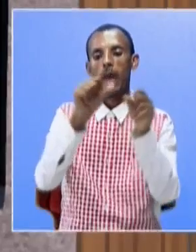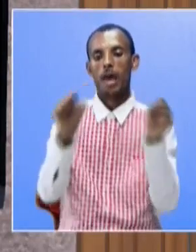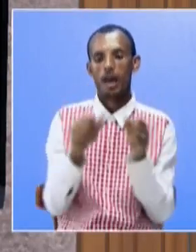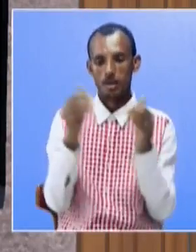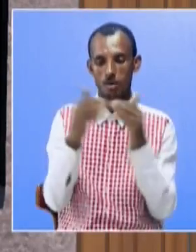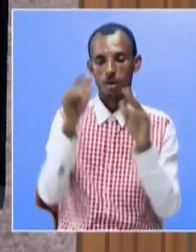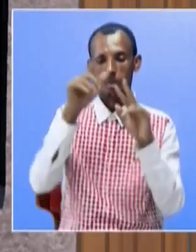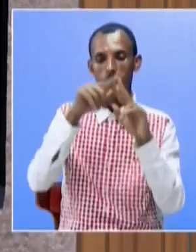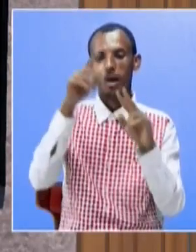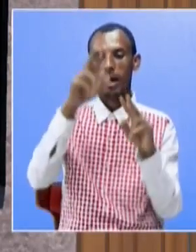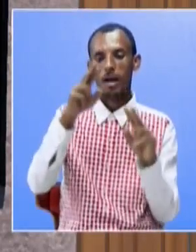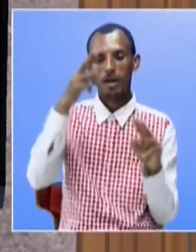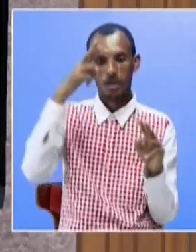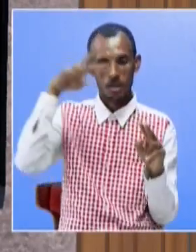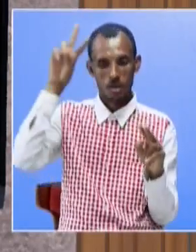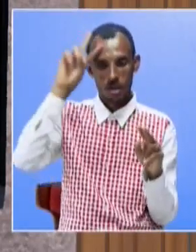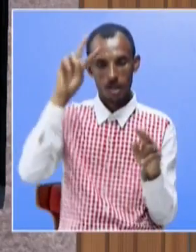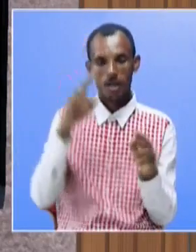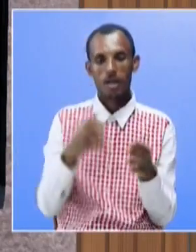So let's calculate this.